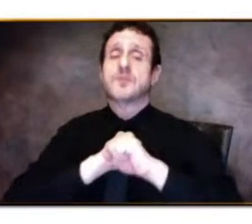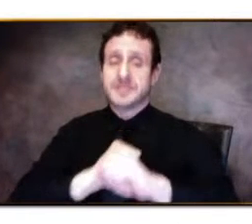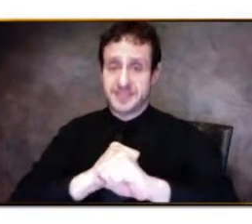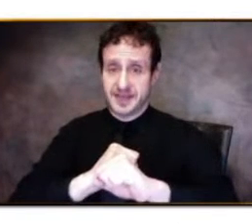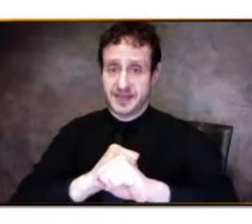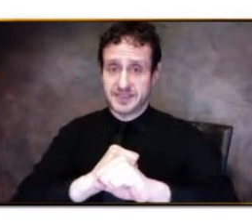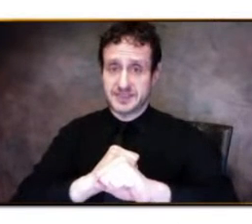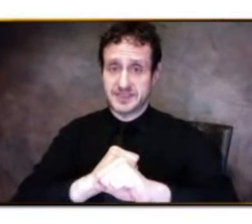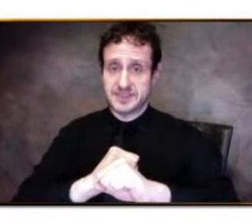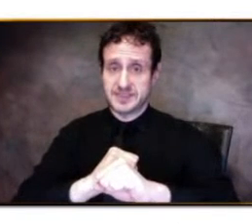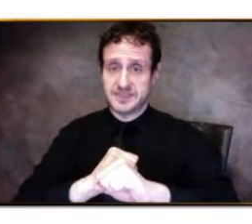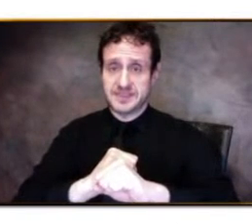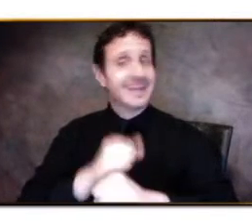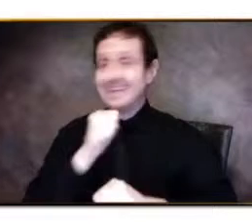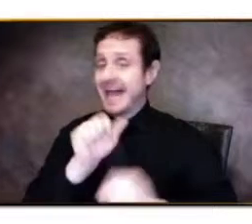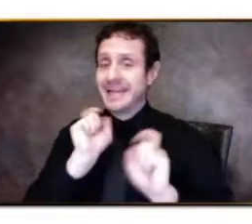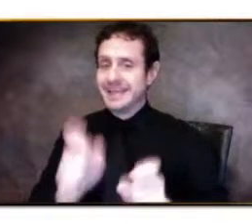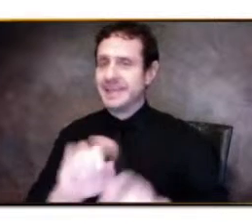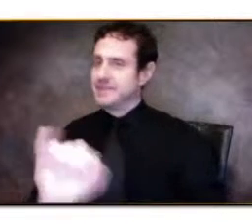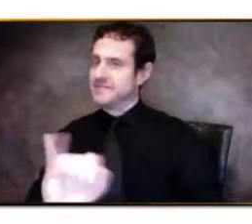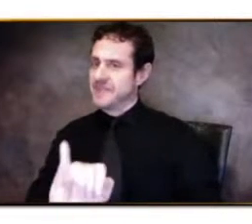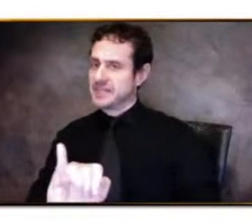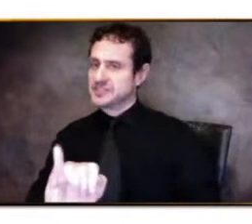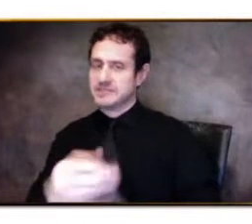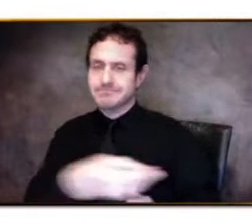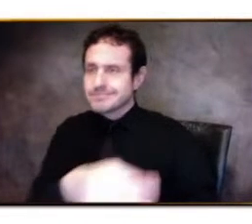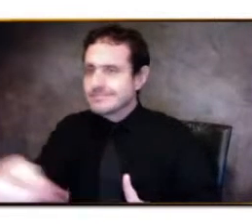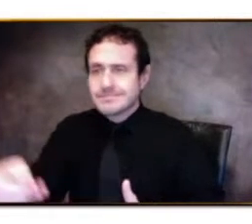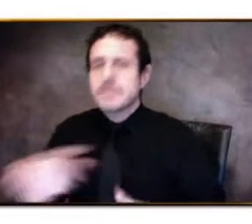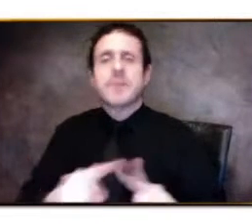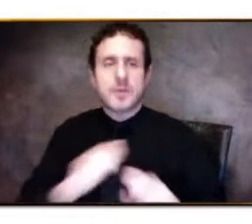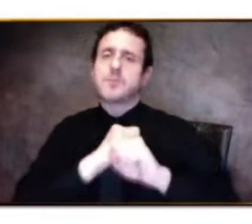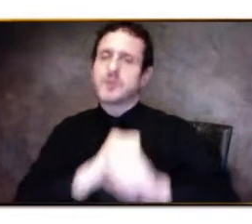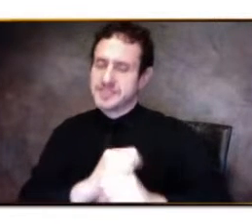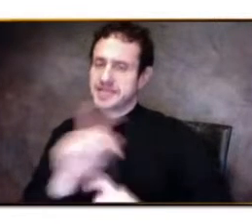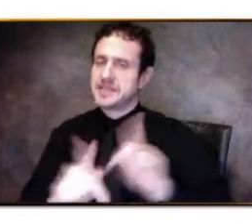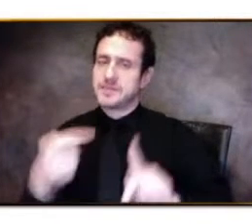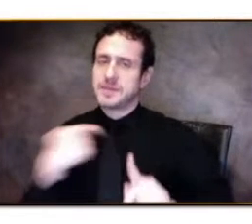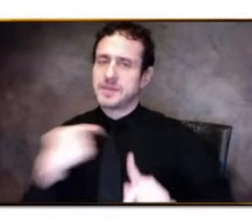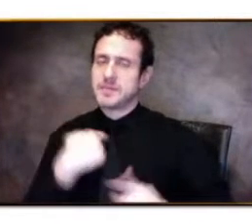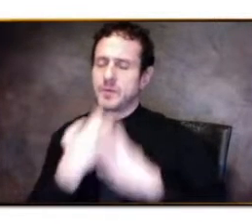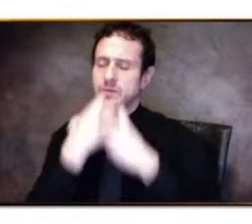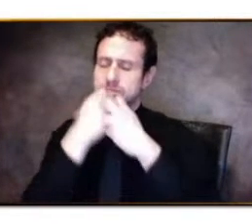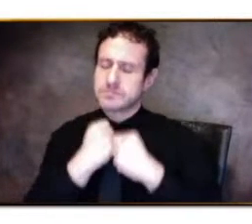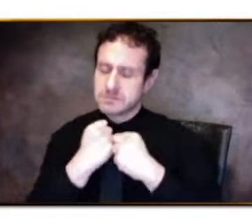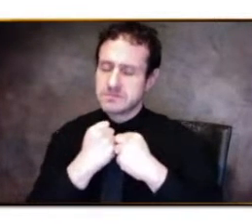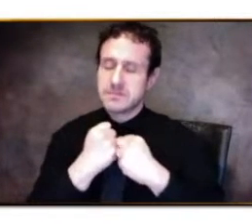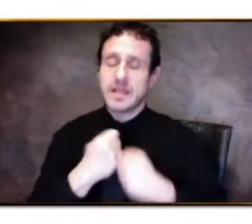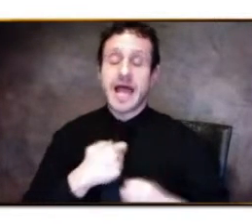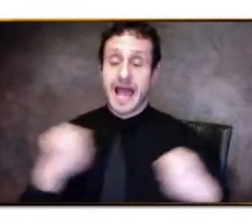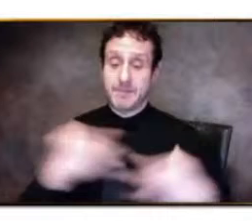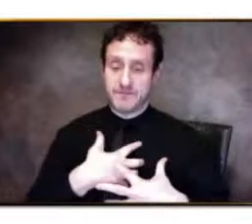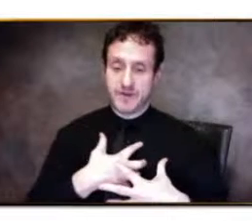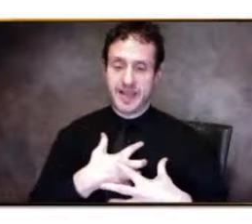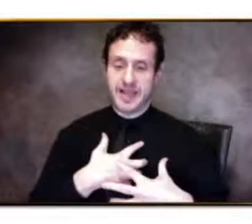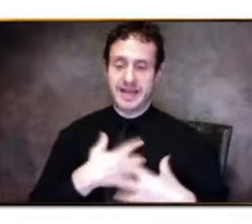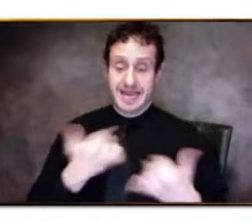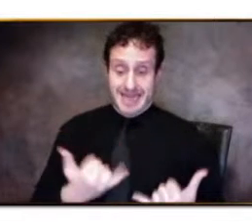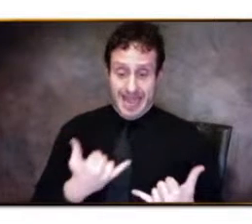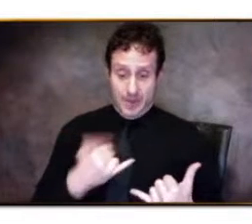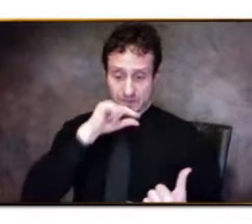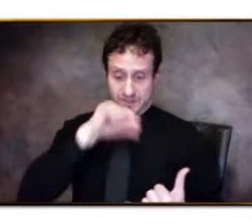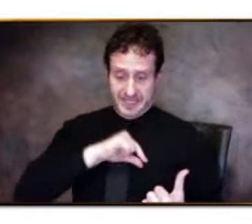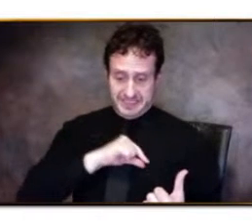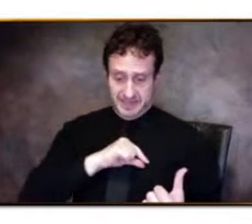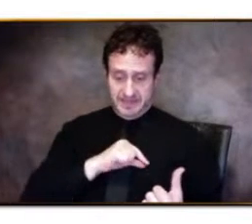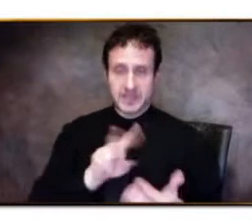infect those that we love and care for. My fear is that 2 weeks from now, we'll start seeing a new spike